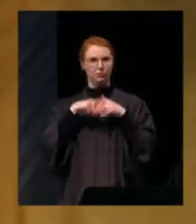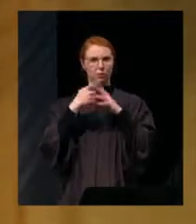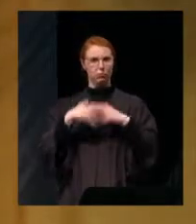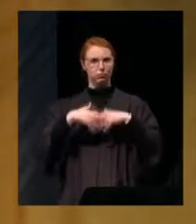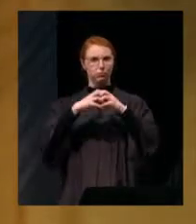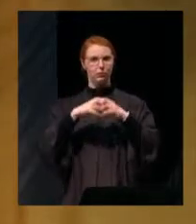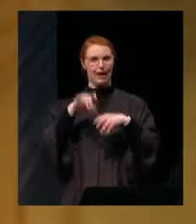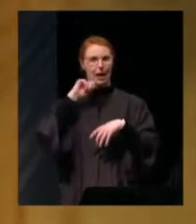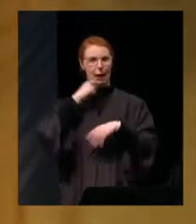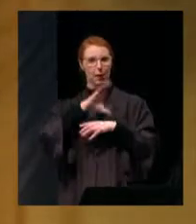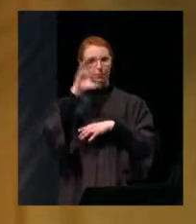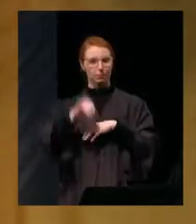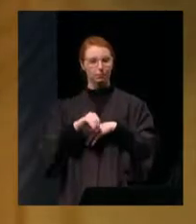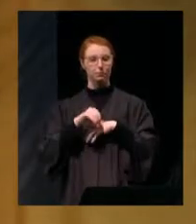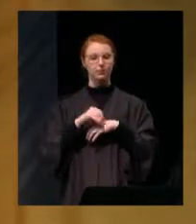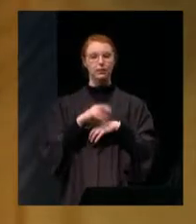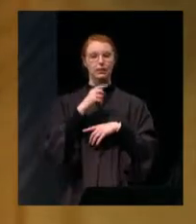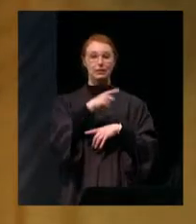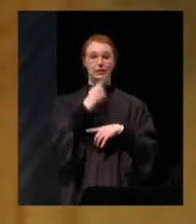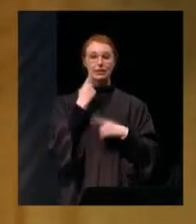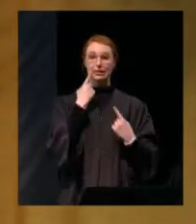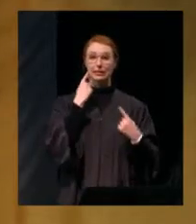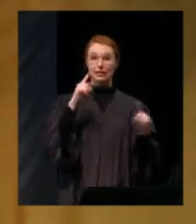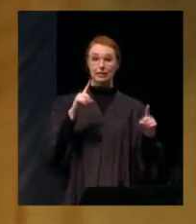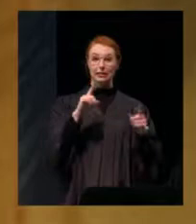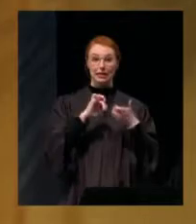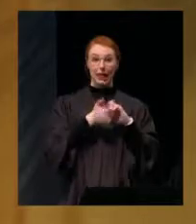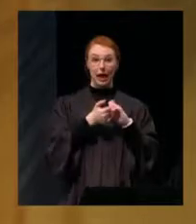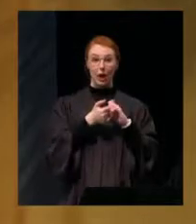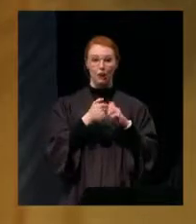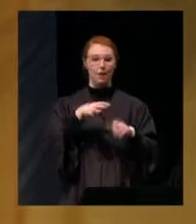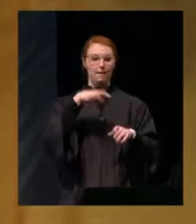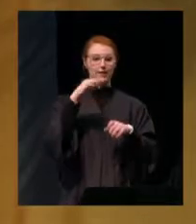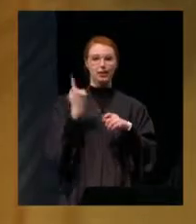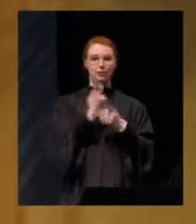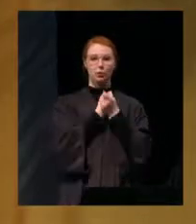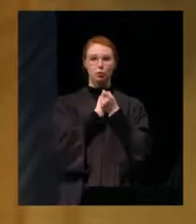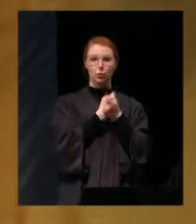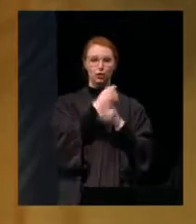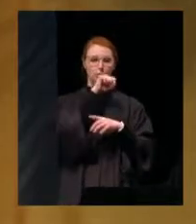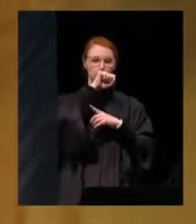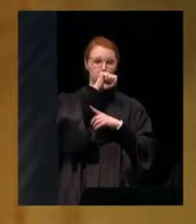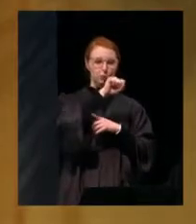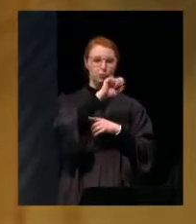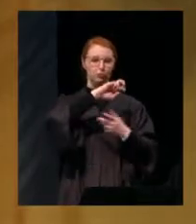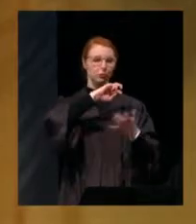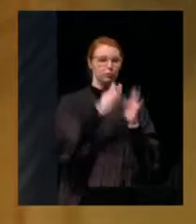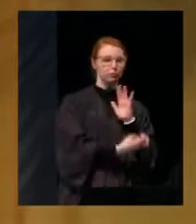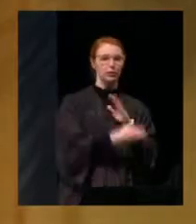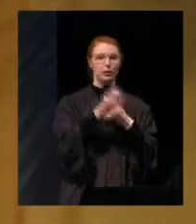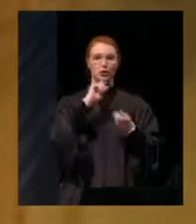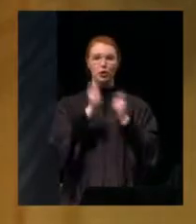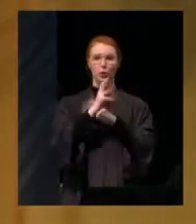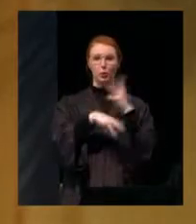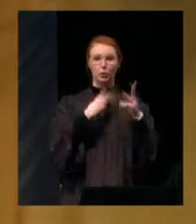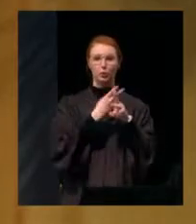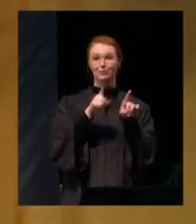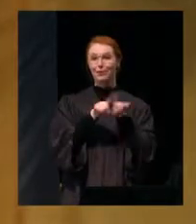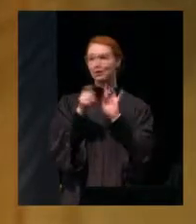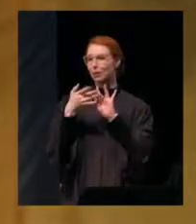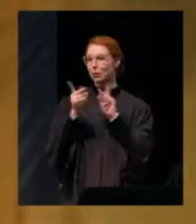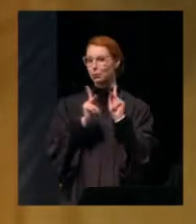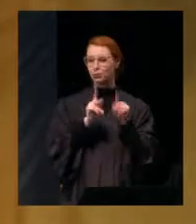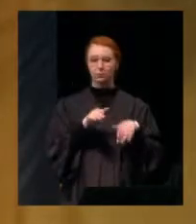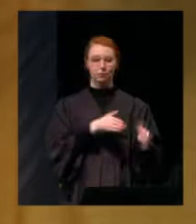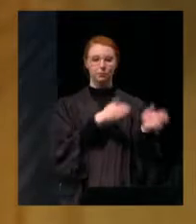Success was found through doing what you love, creating an impact on the world, and making connections. To